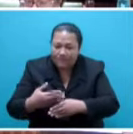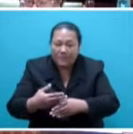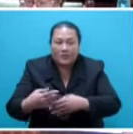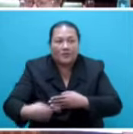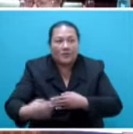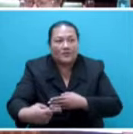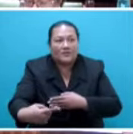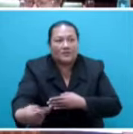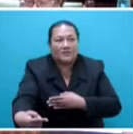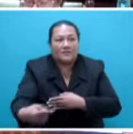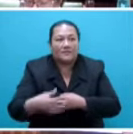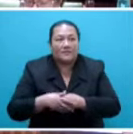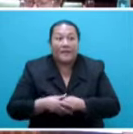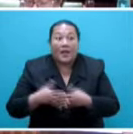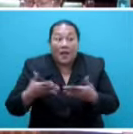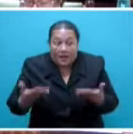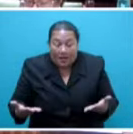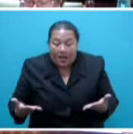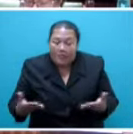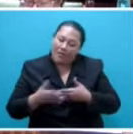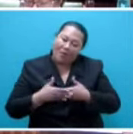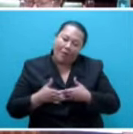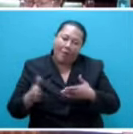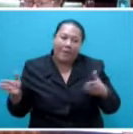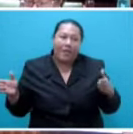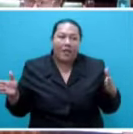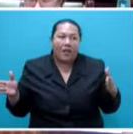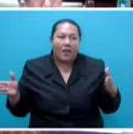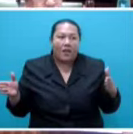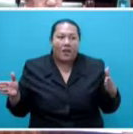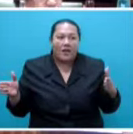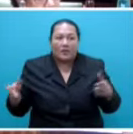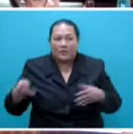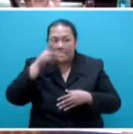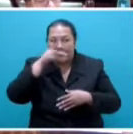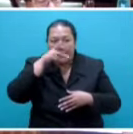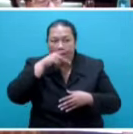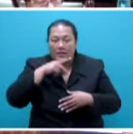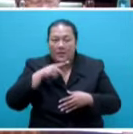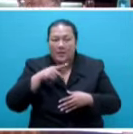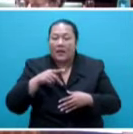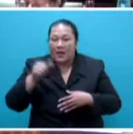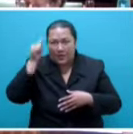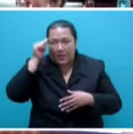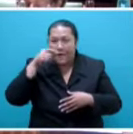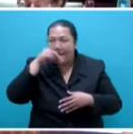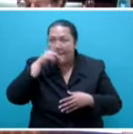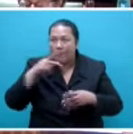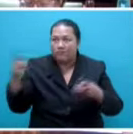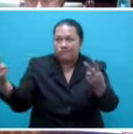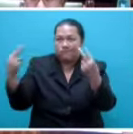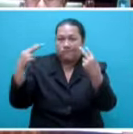Now we are very transparent. We are open to scrutiny by the public. They watch us as we deliberate